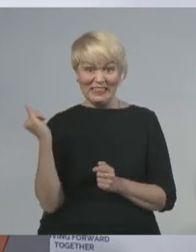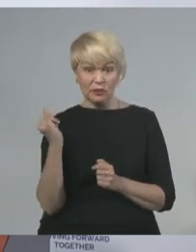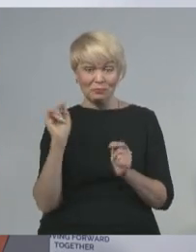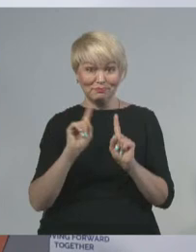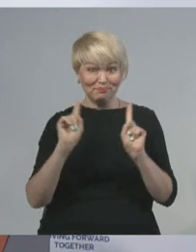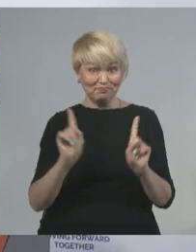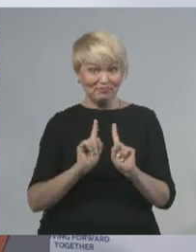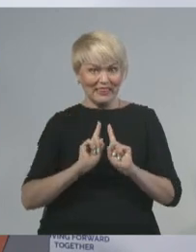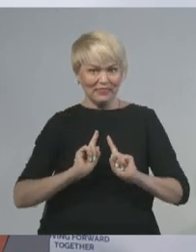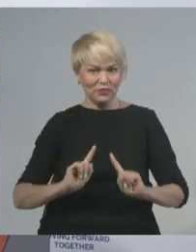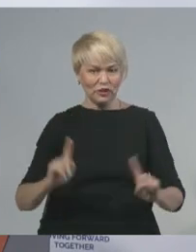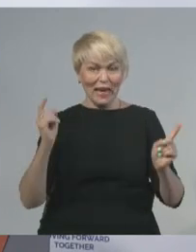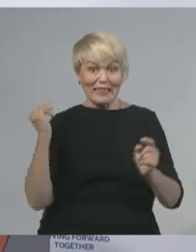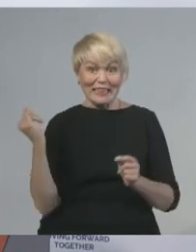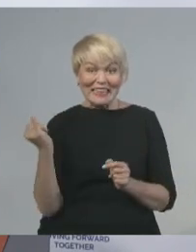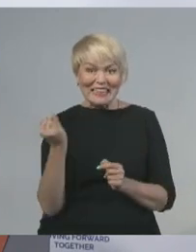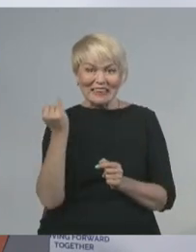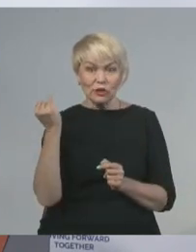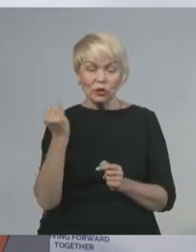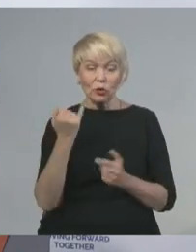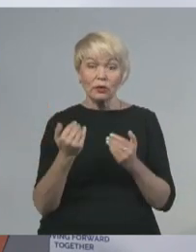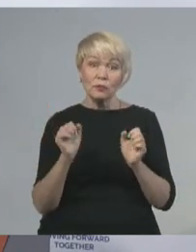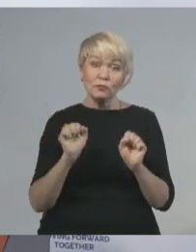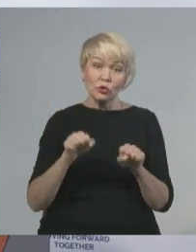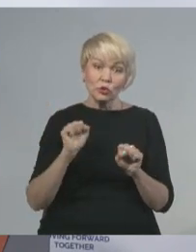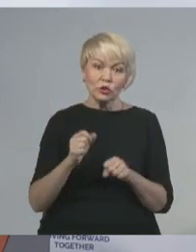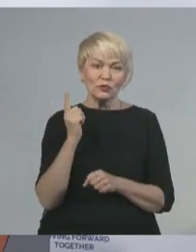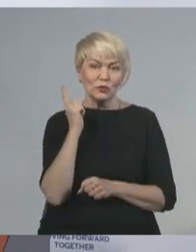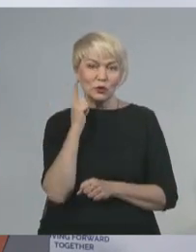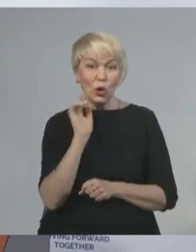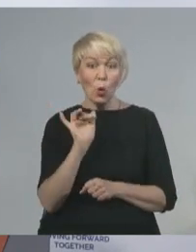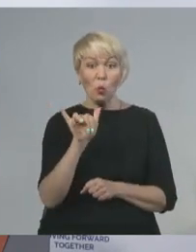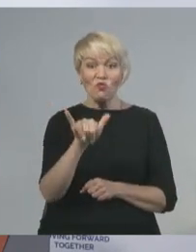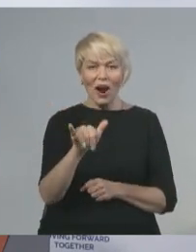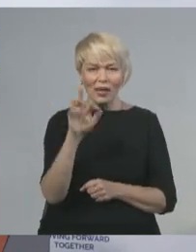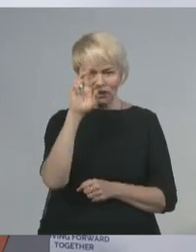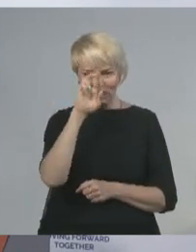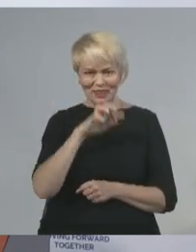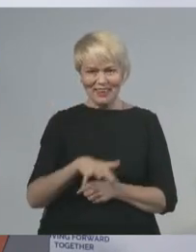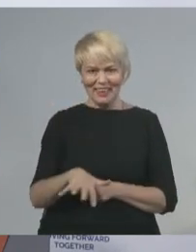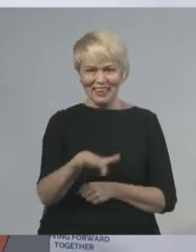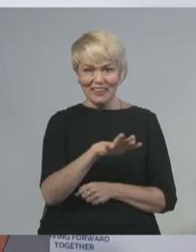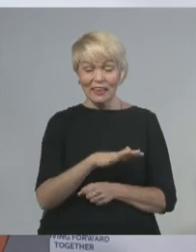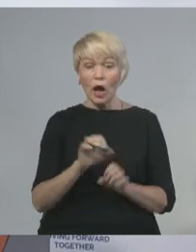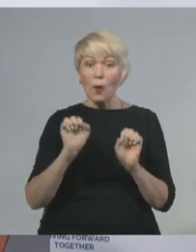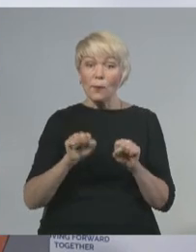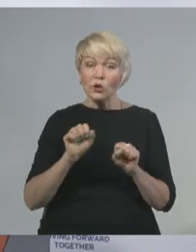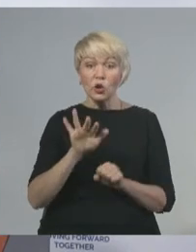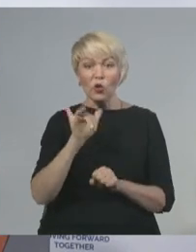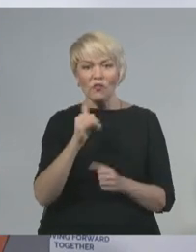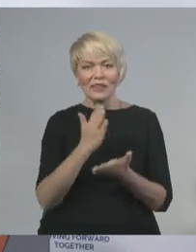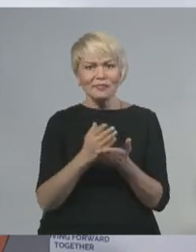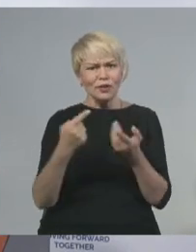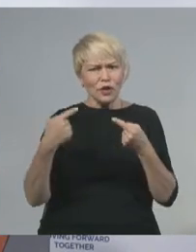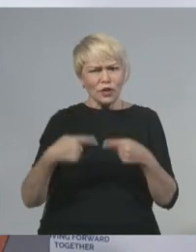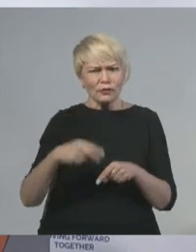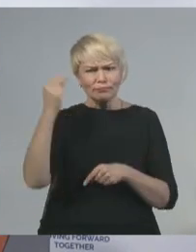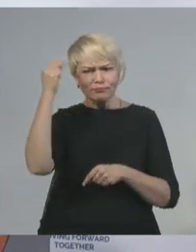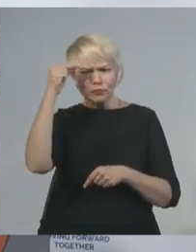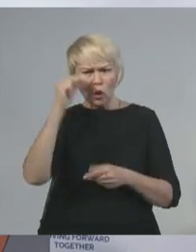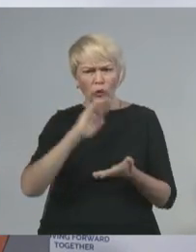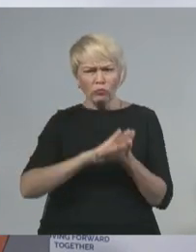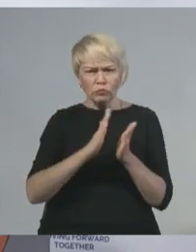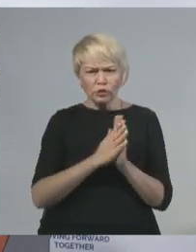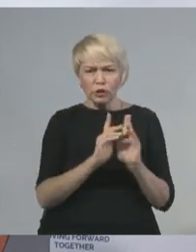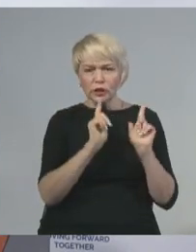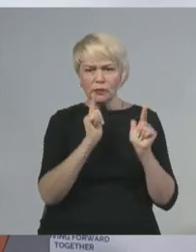is used to back the narrative that it is created by something and created to reach